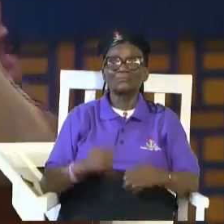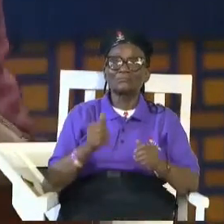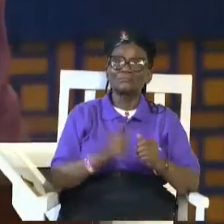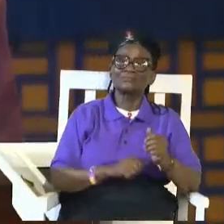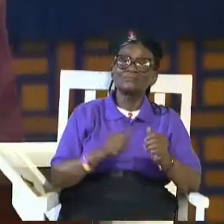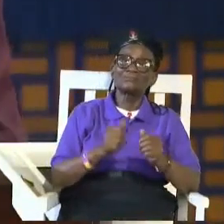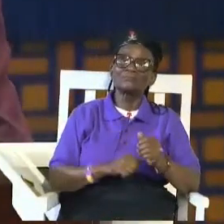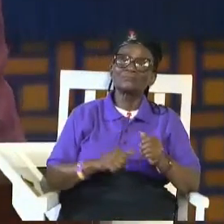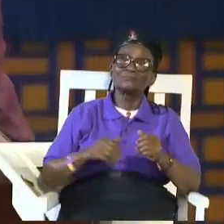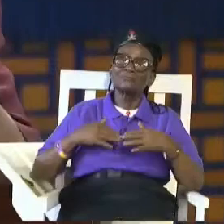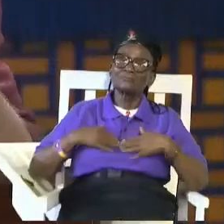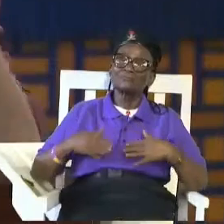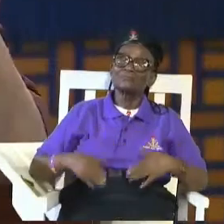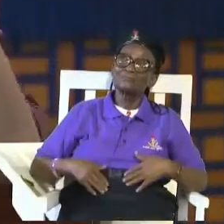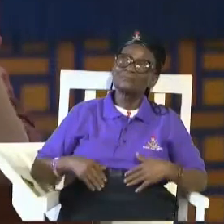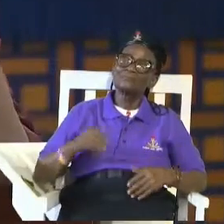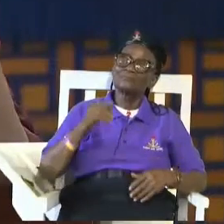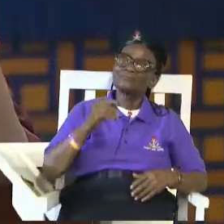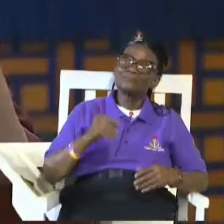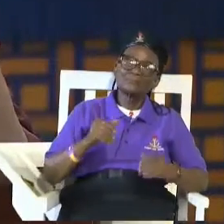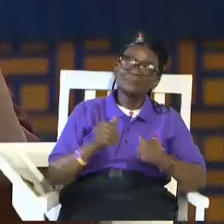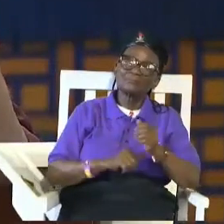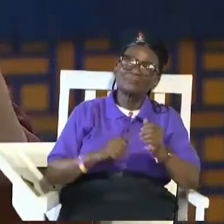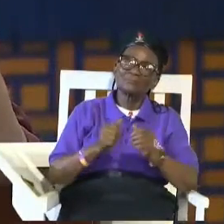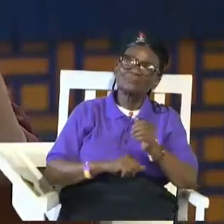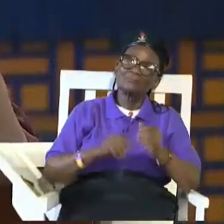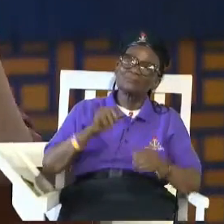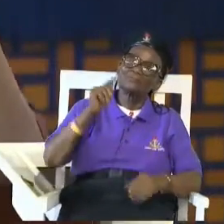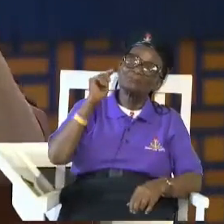Every testimony